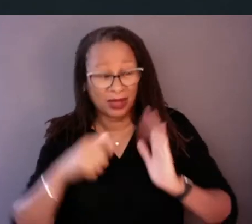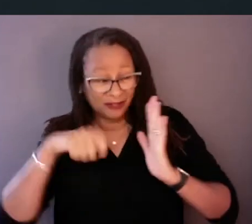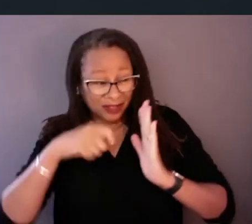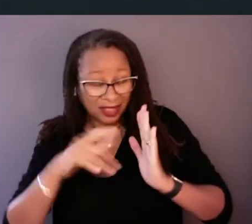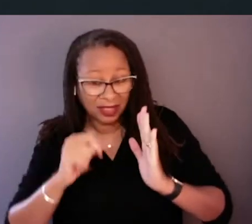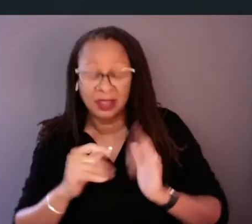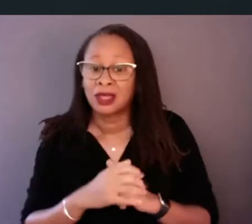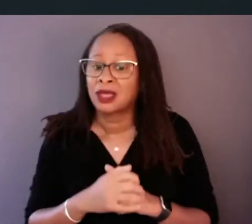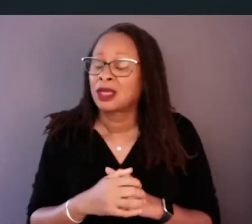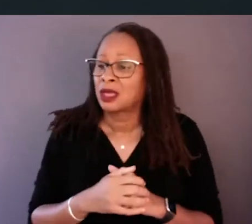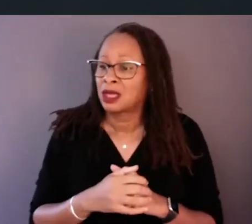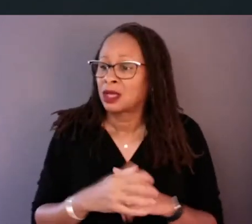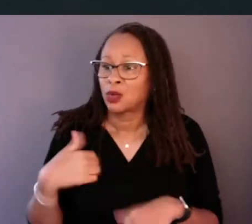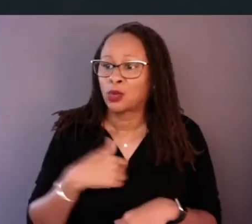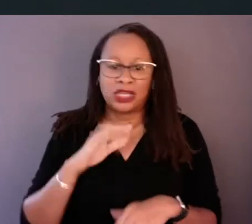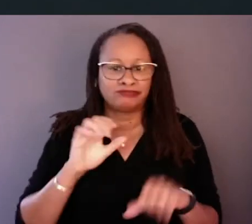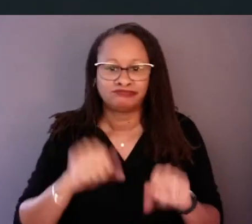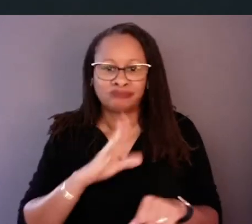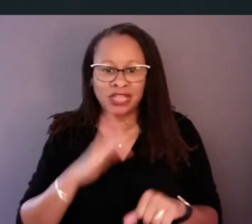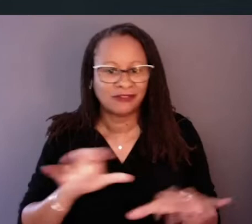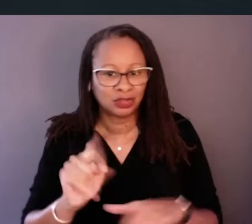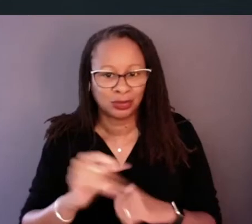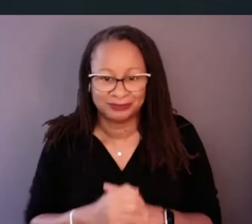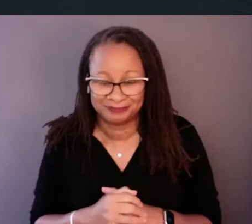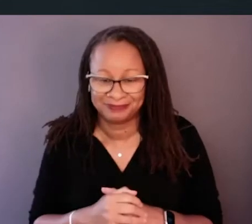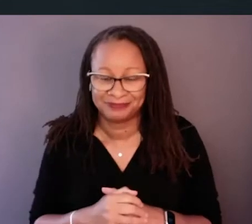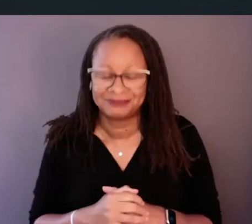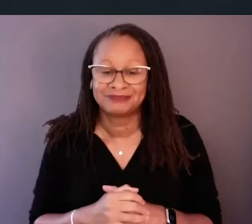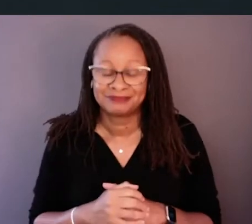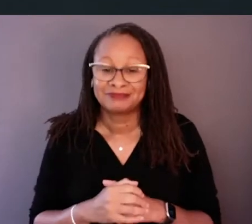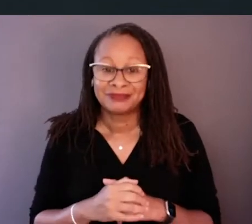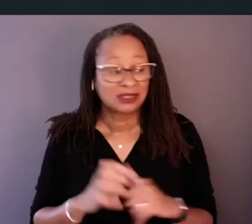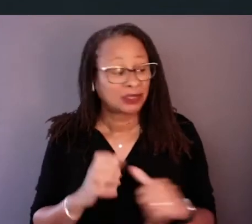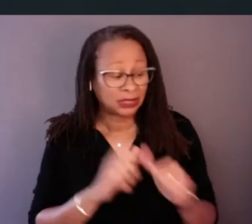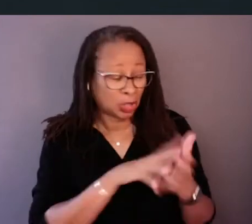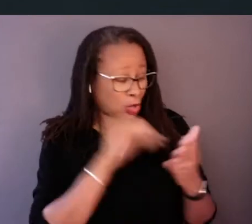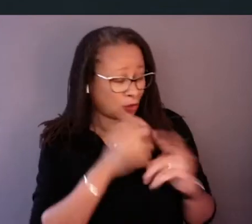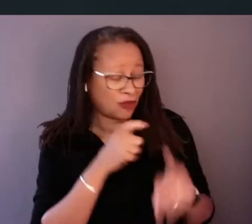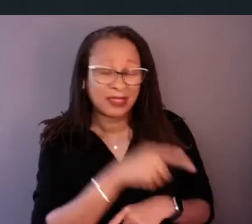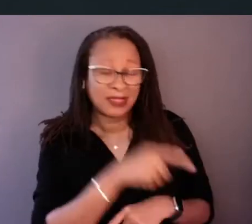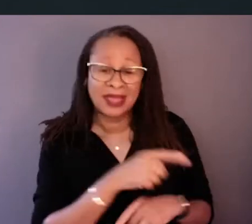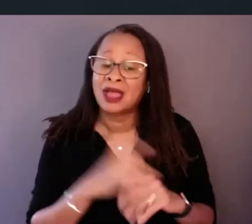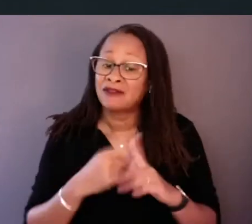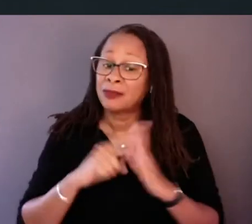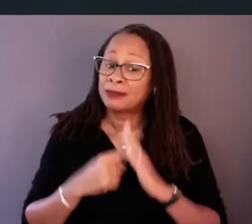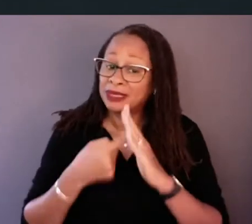for example, we could never do that. So we are still learning a lot from them. And so, yeah, since the beginning,